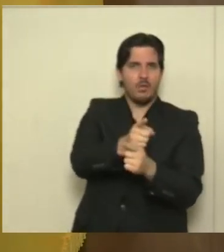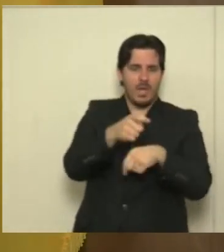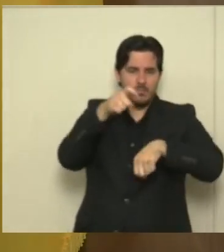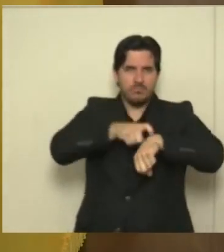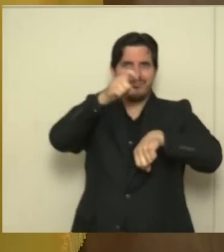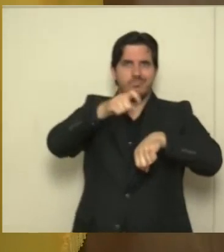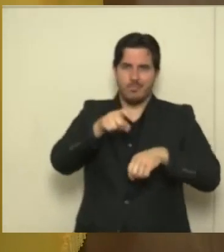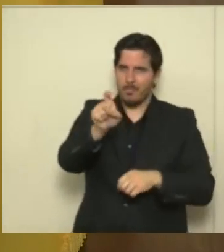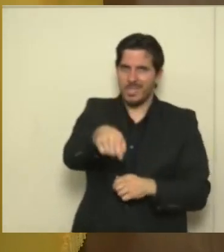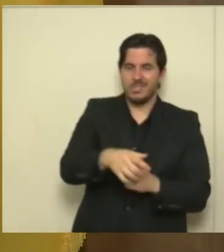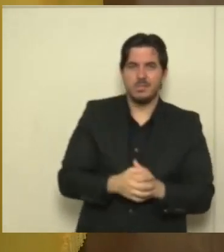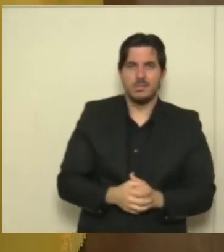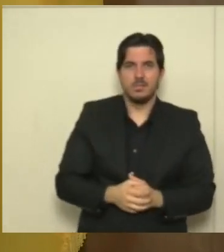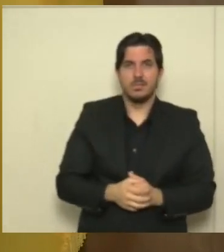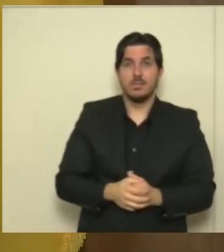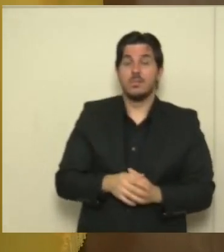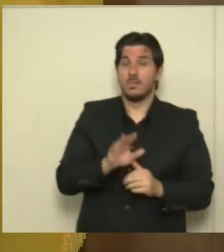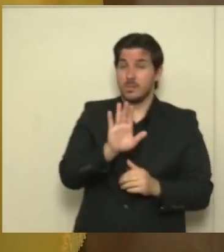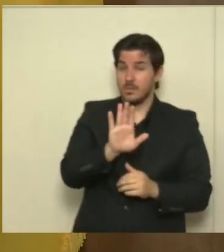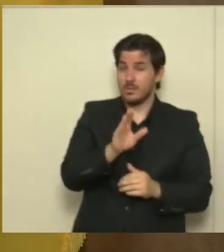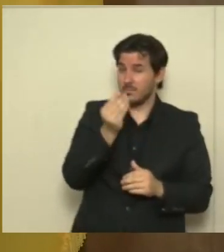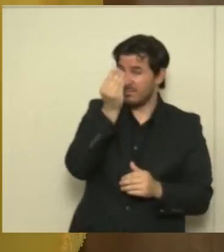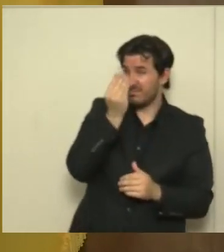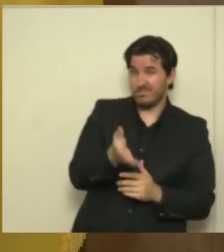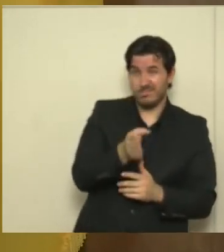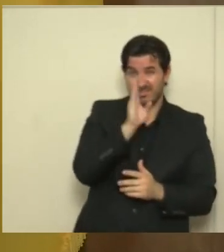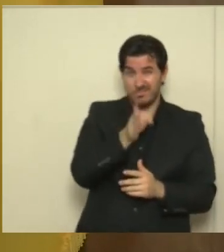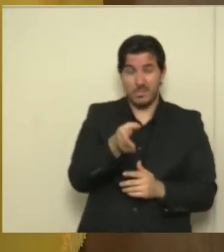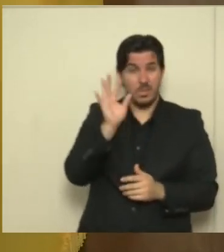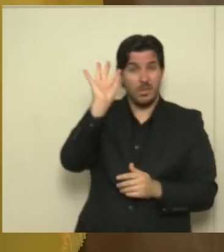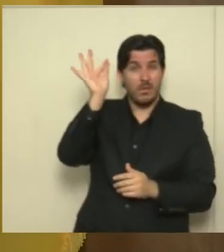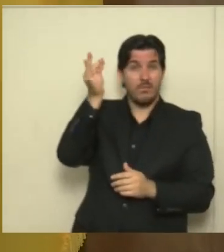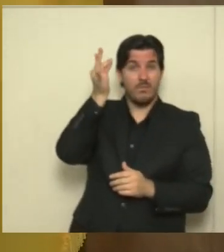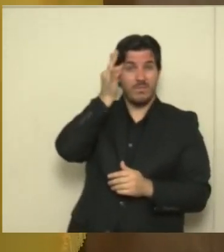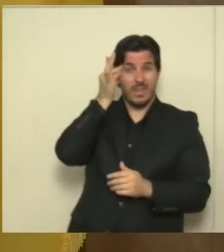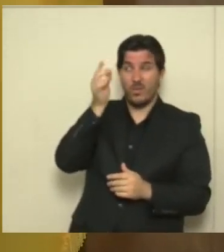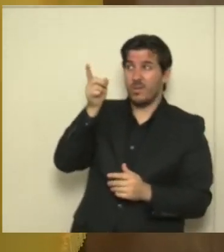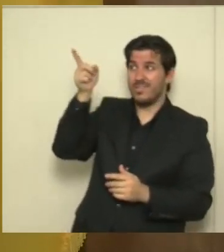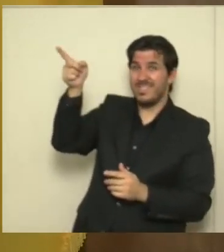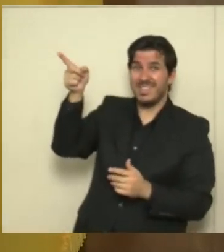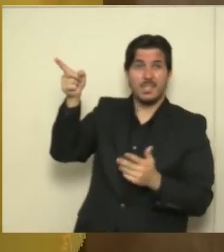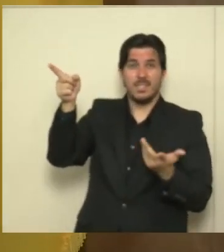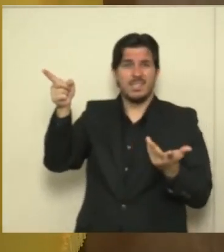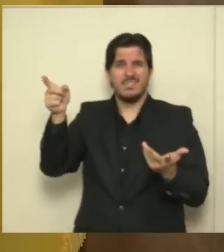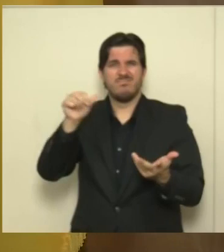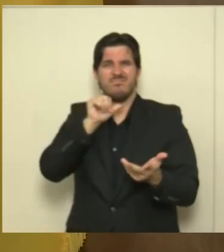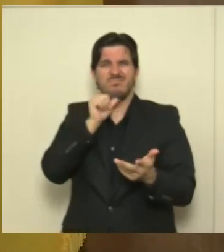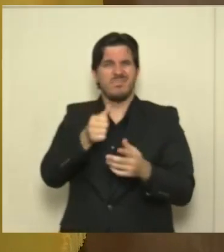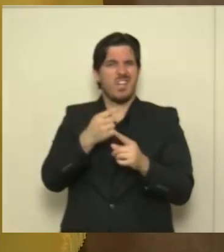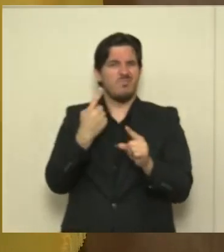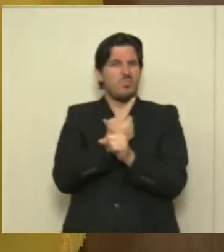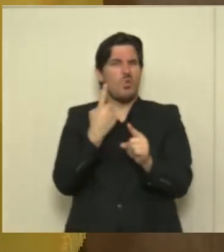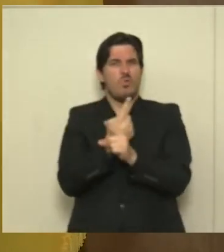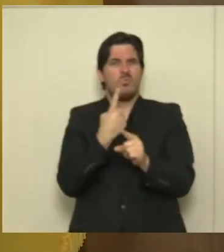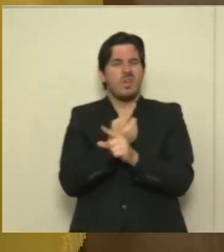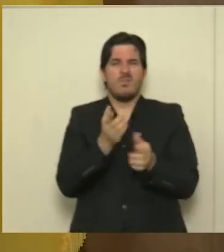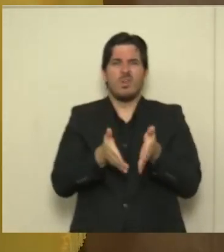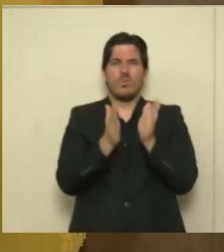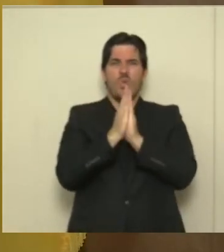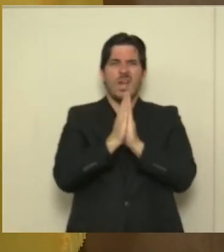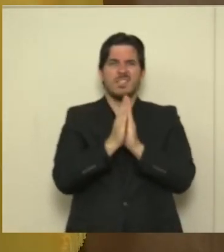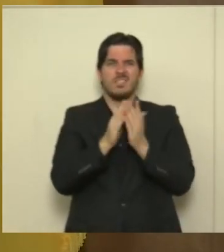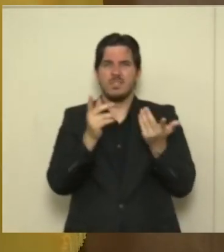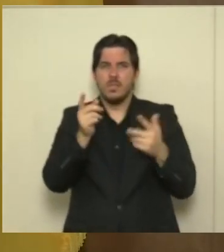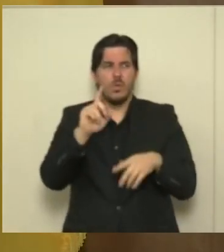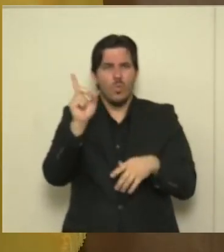very inconsistent and then, frankly, inappropriate data requests moving where data sets typically go,